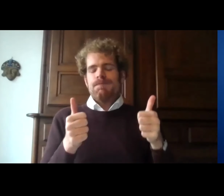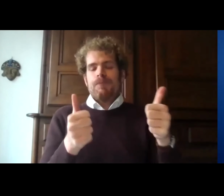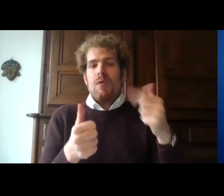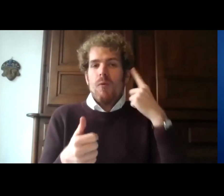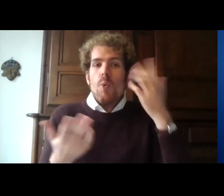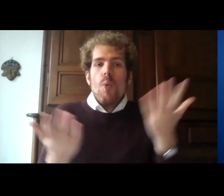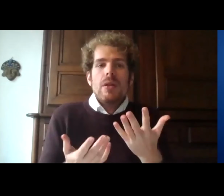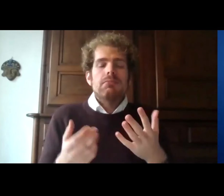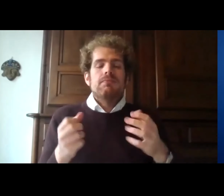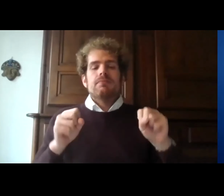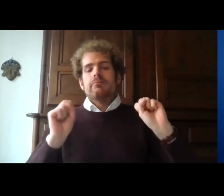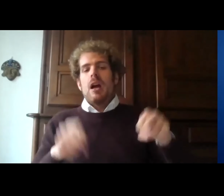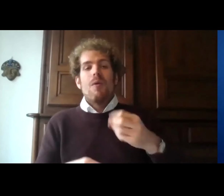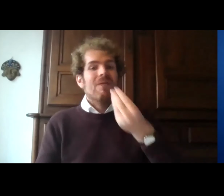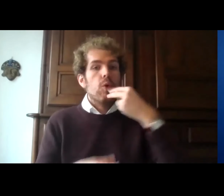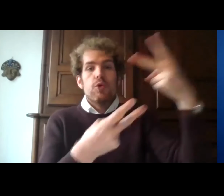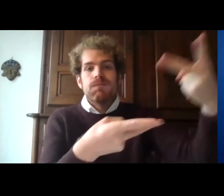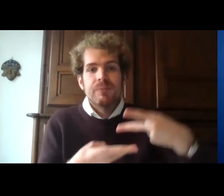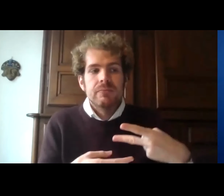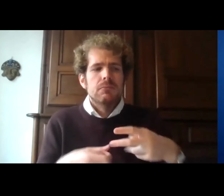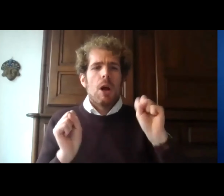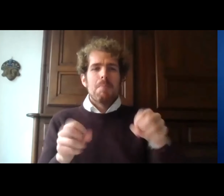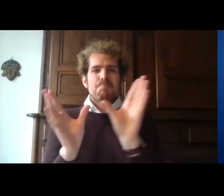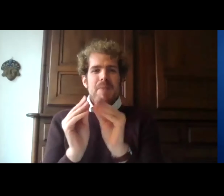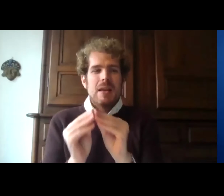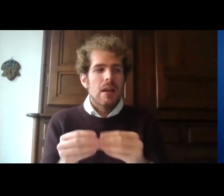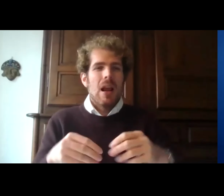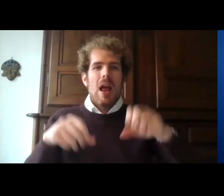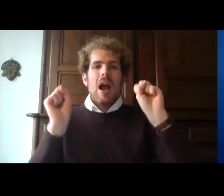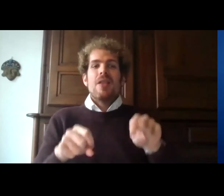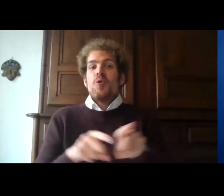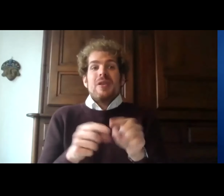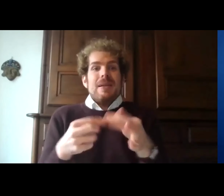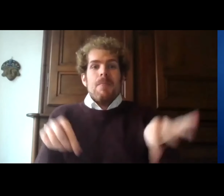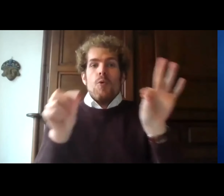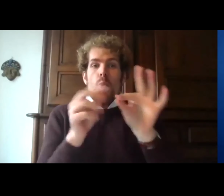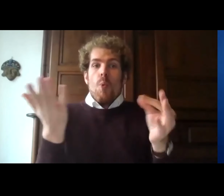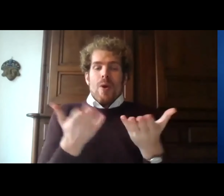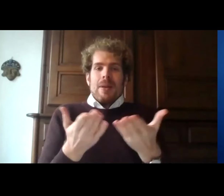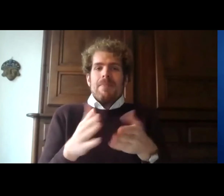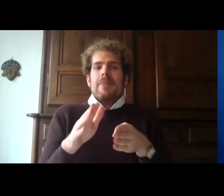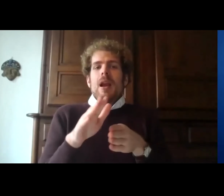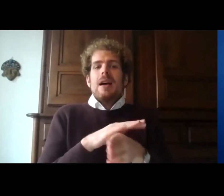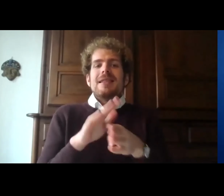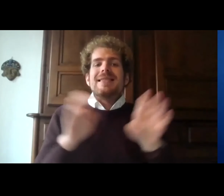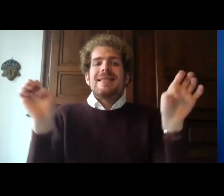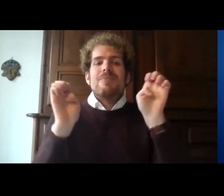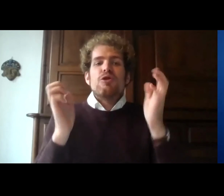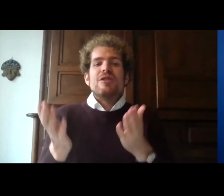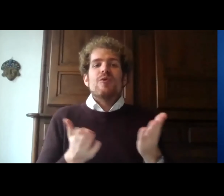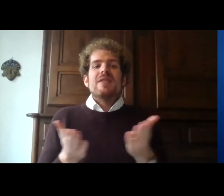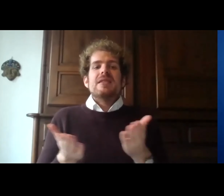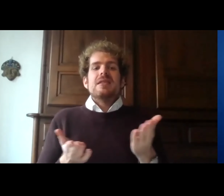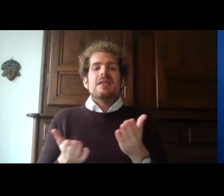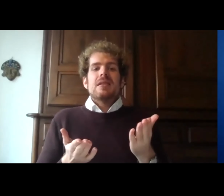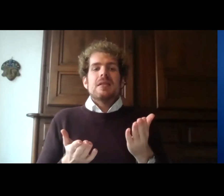can level the playing field for deaf individuals that want to participate in society. I can order food to be delivered. I can be involved in various